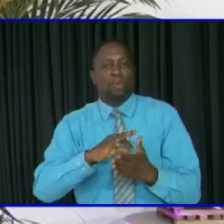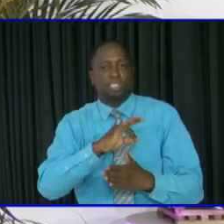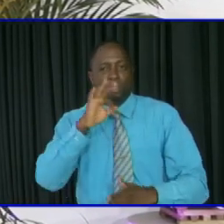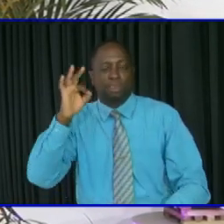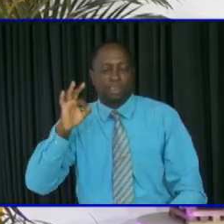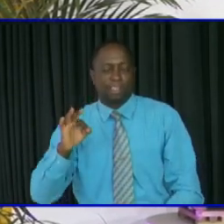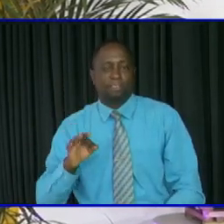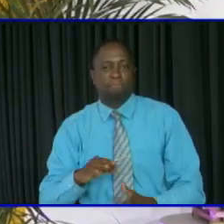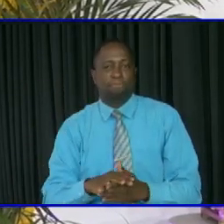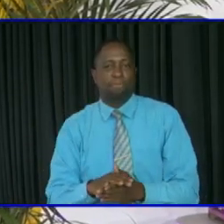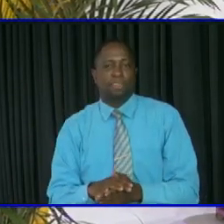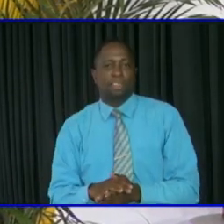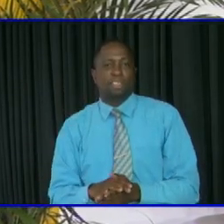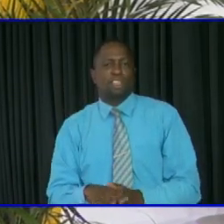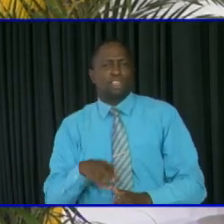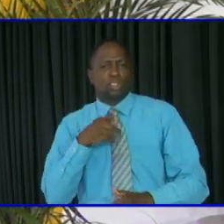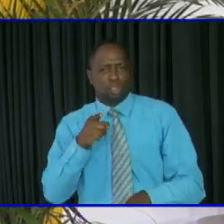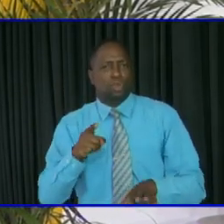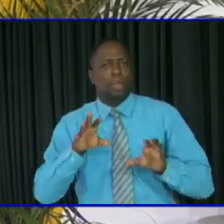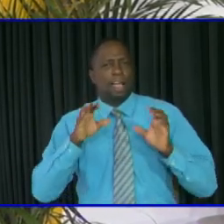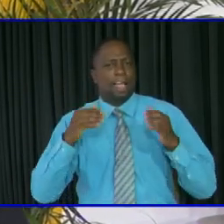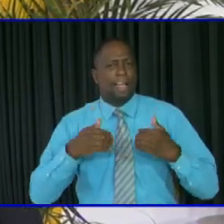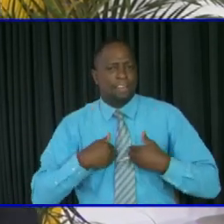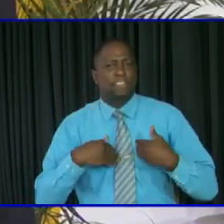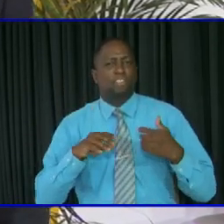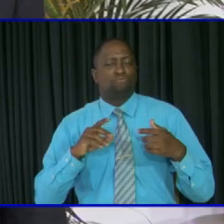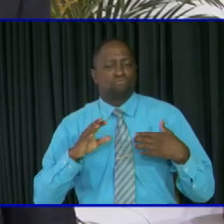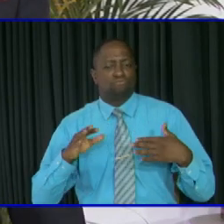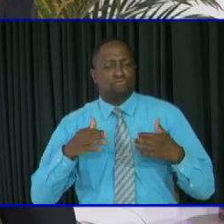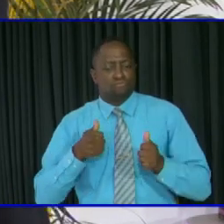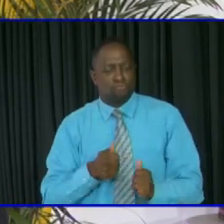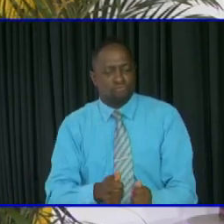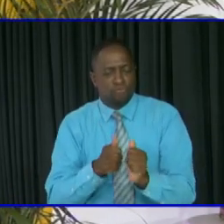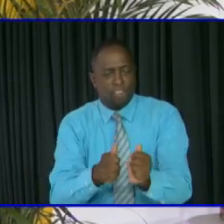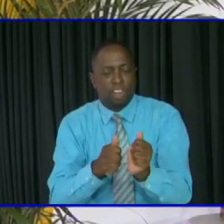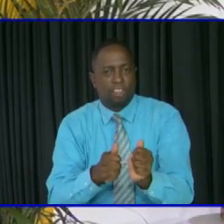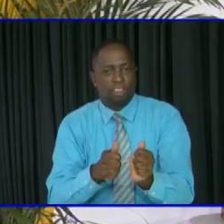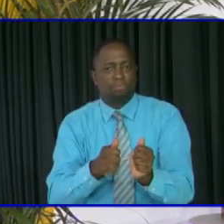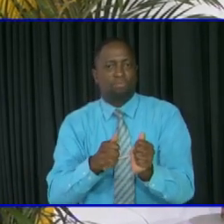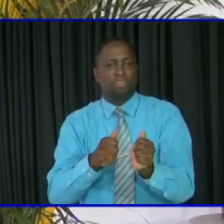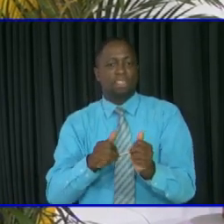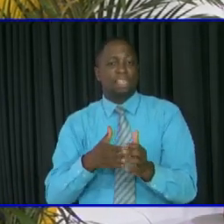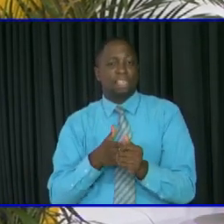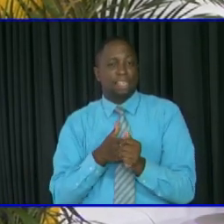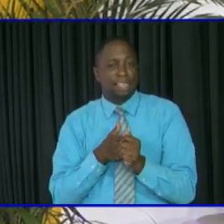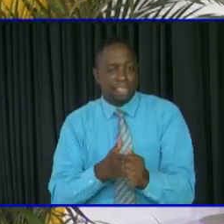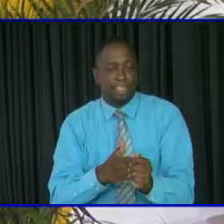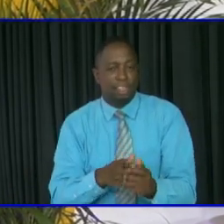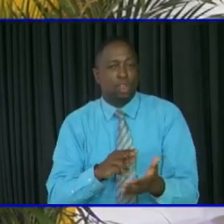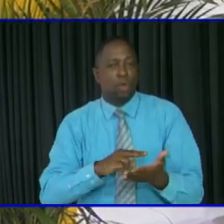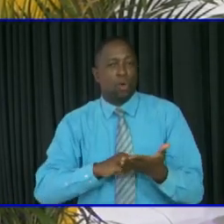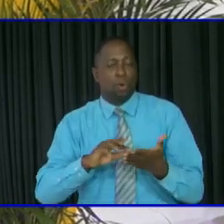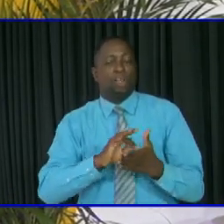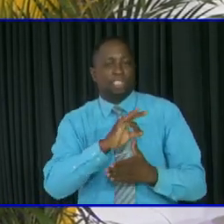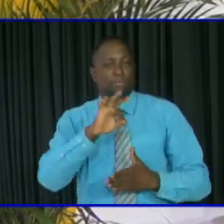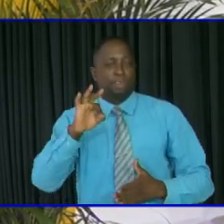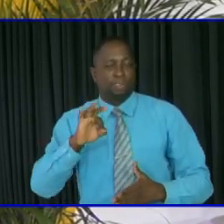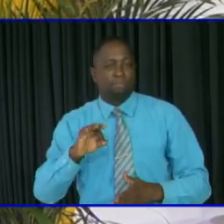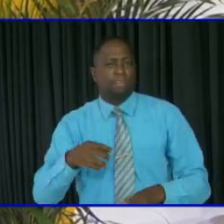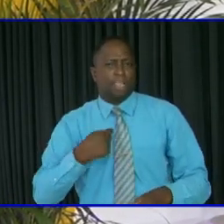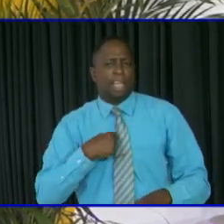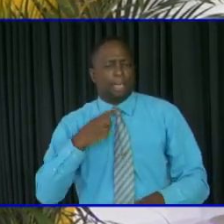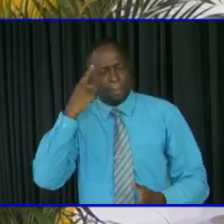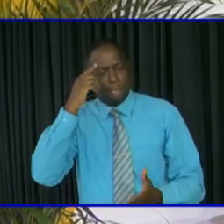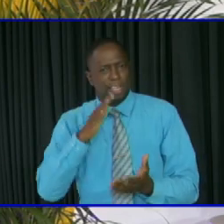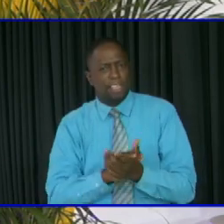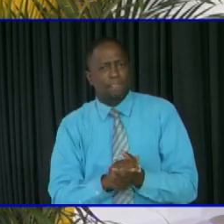otherwise, you have to heed the promptings of the Holy Spirit. And I believe right now that there is a tug on your heart.